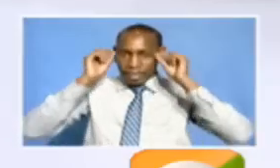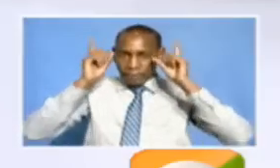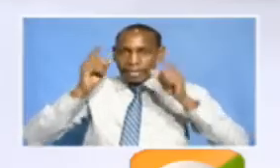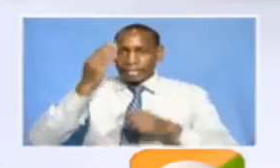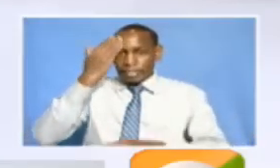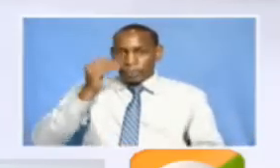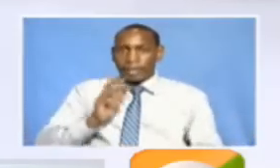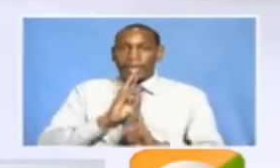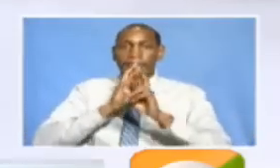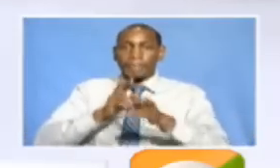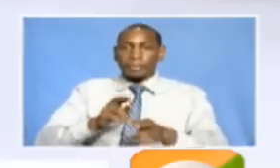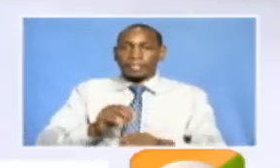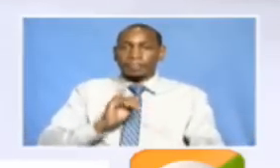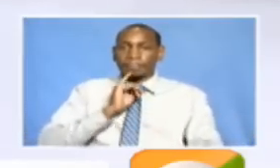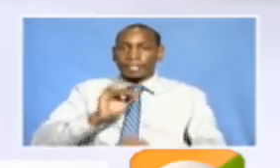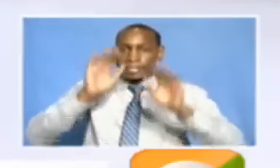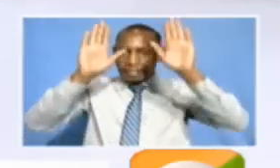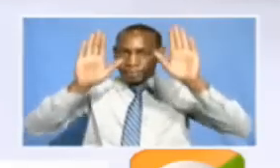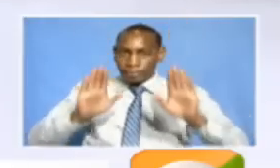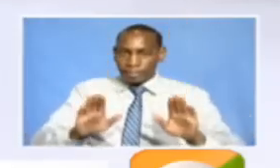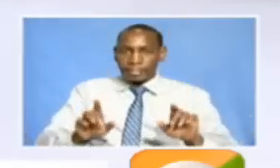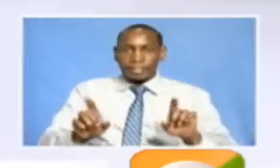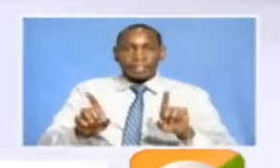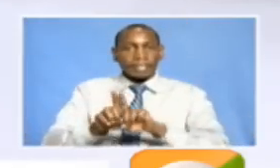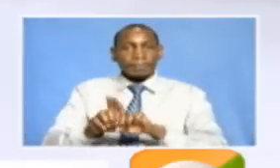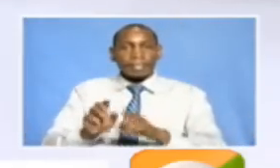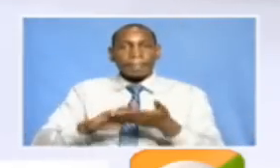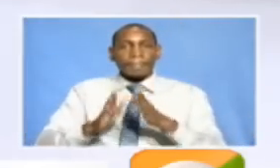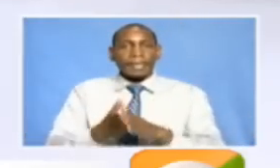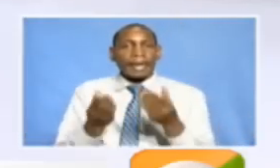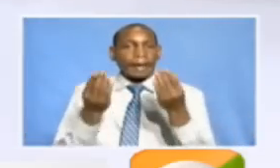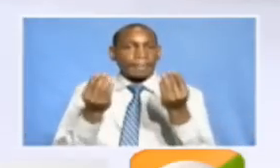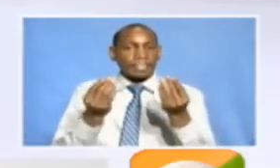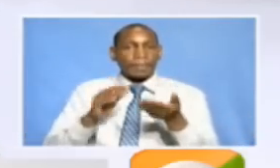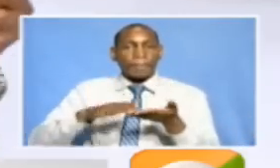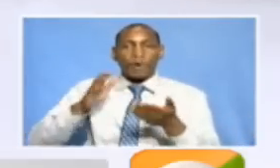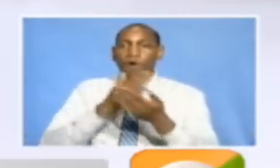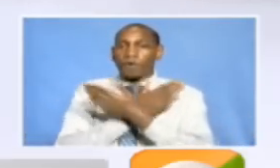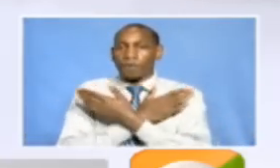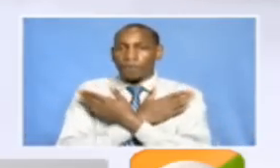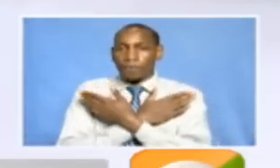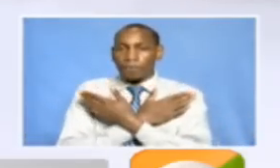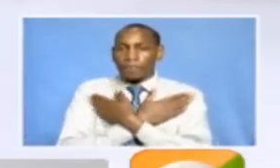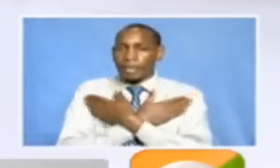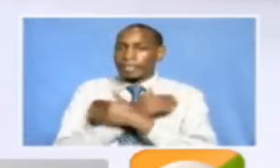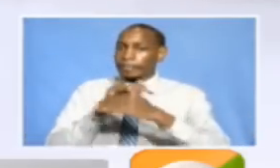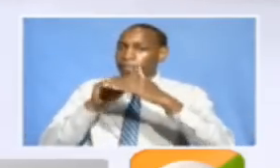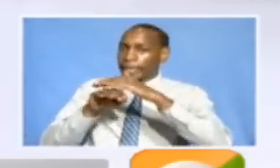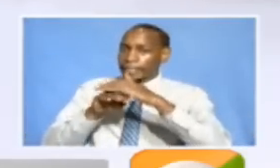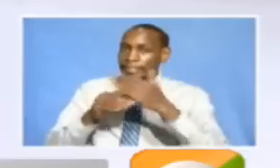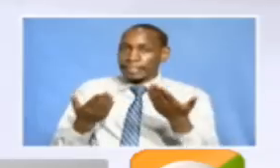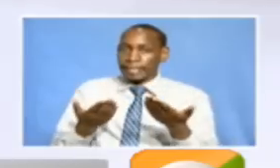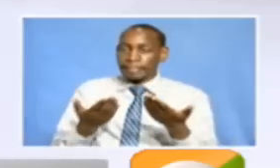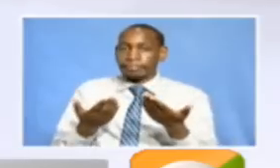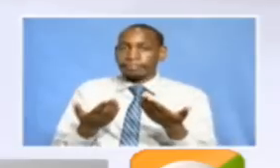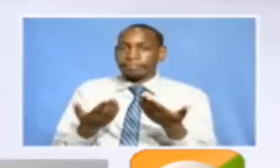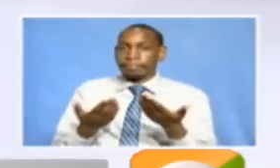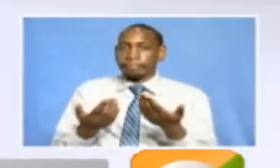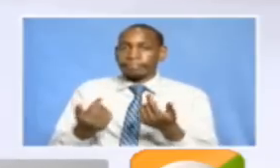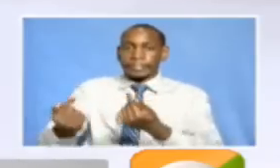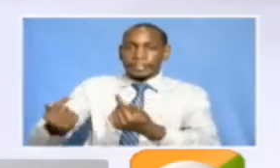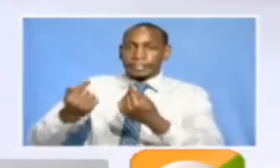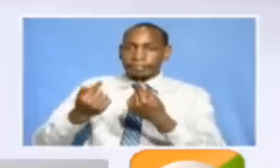important. Then it has to be easier. It needs to be made more friendly, so to speak. Right now, it's a bit